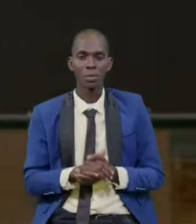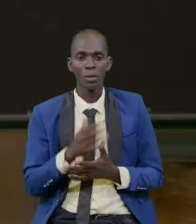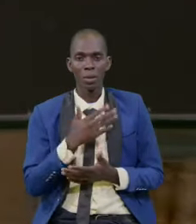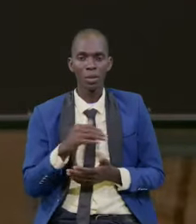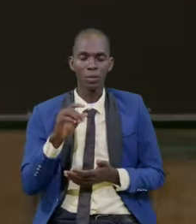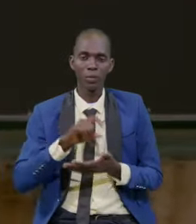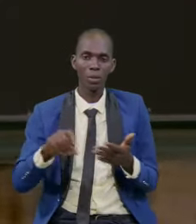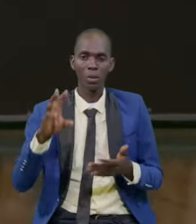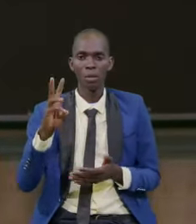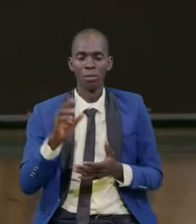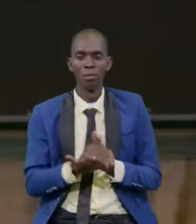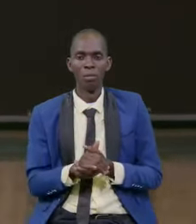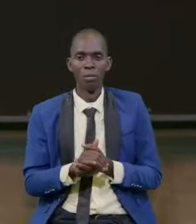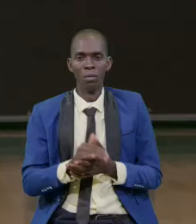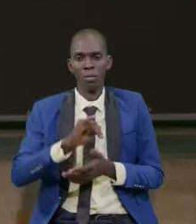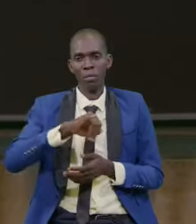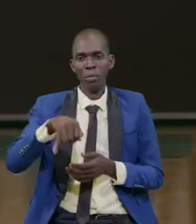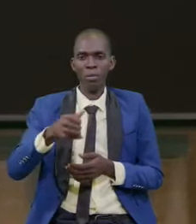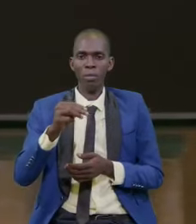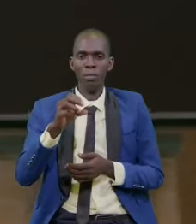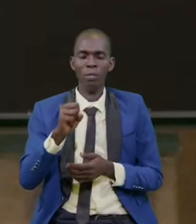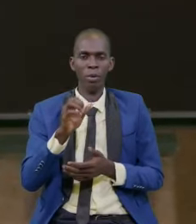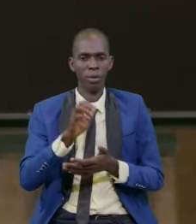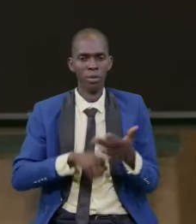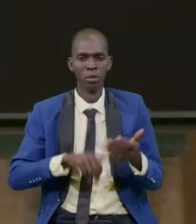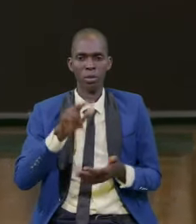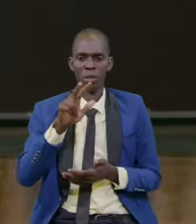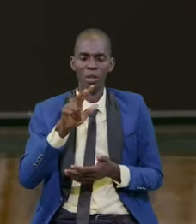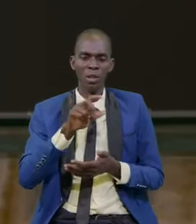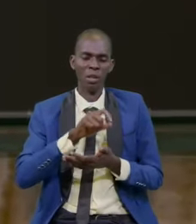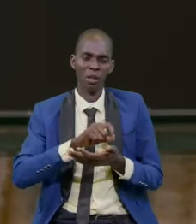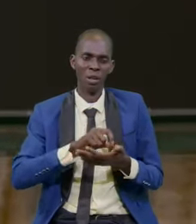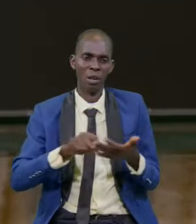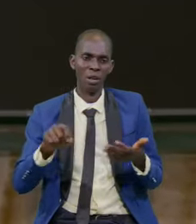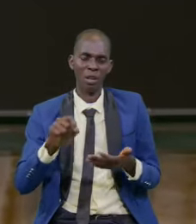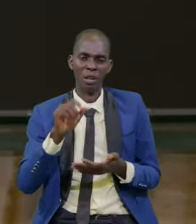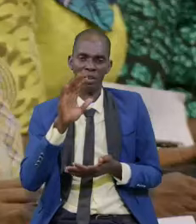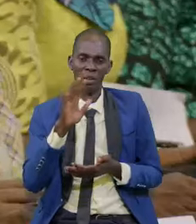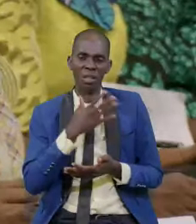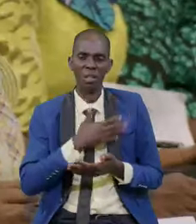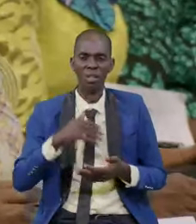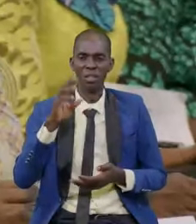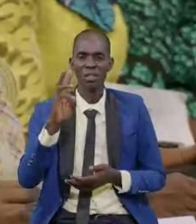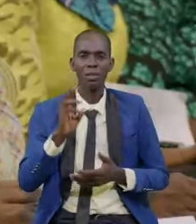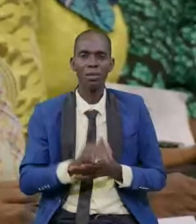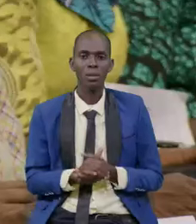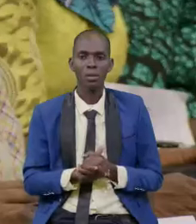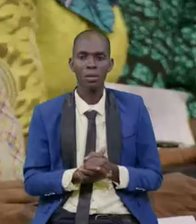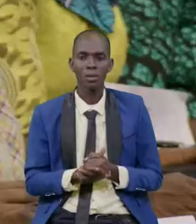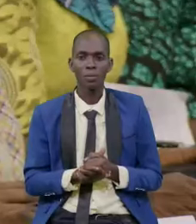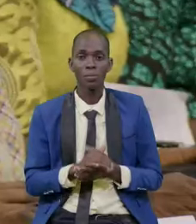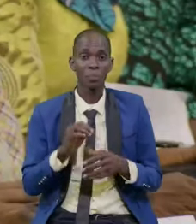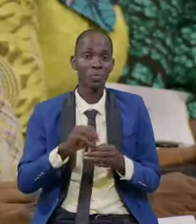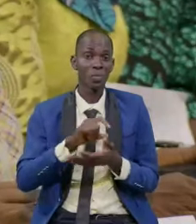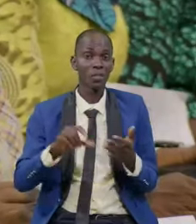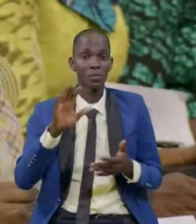6. James chapter 3, reading from verses 5 and 6. In verse